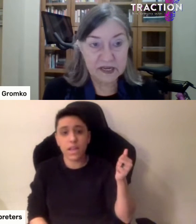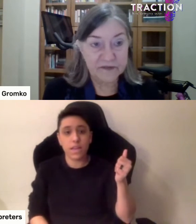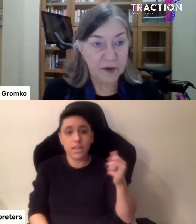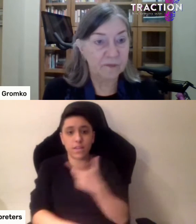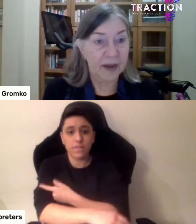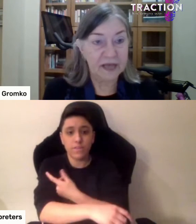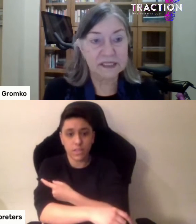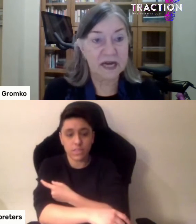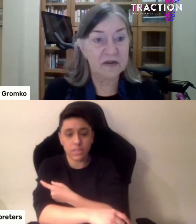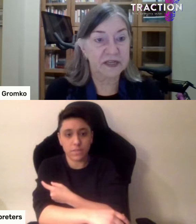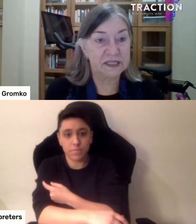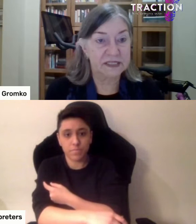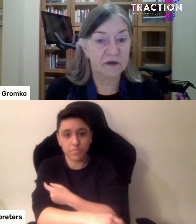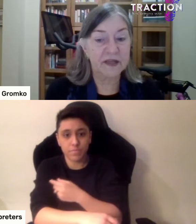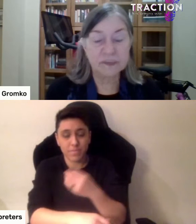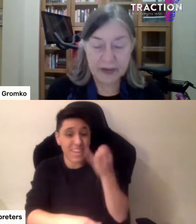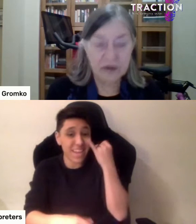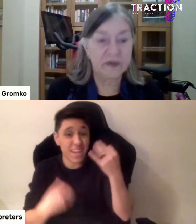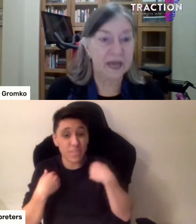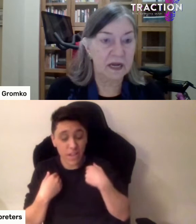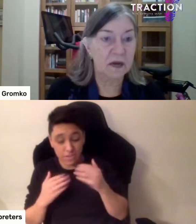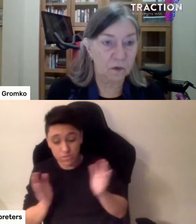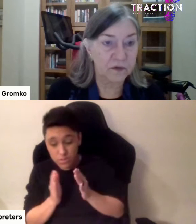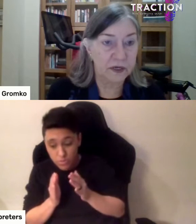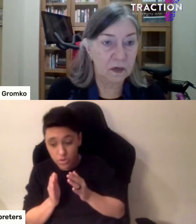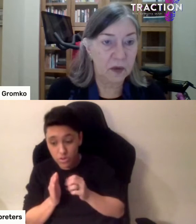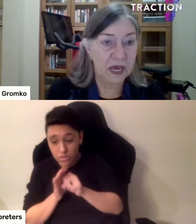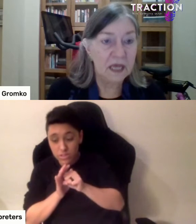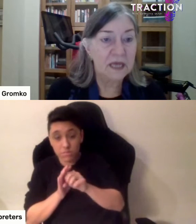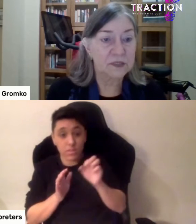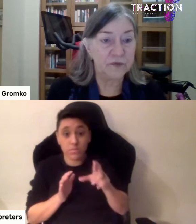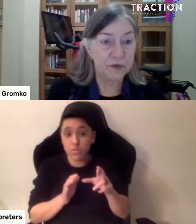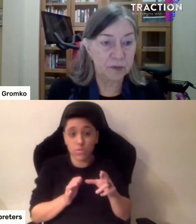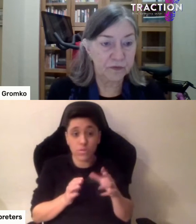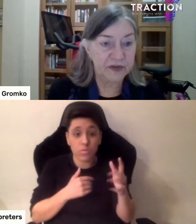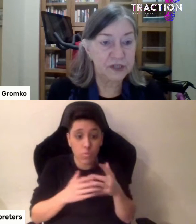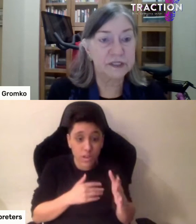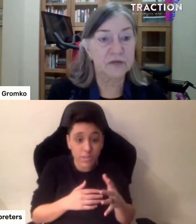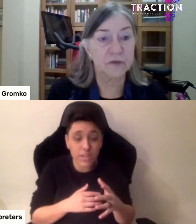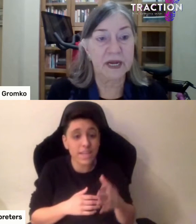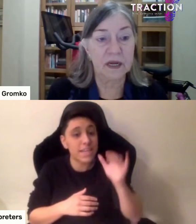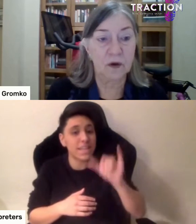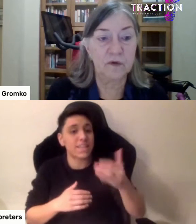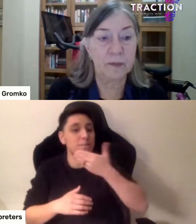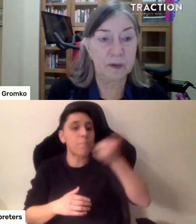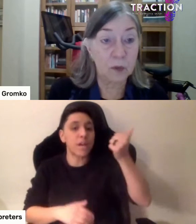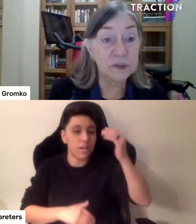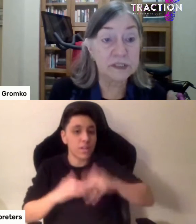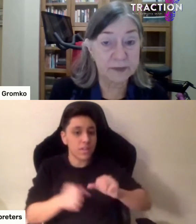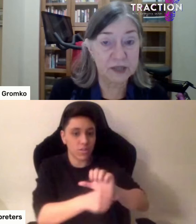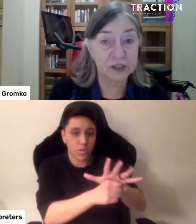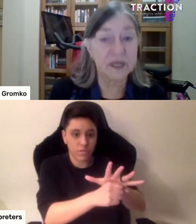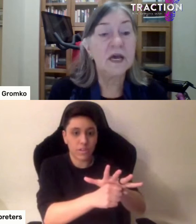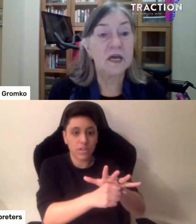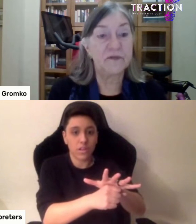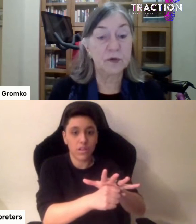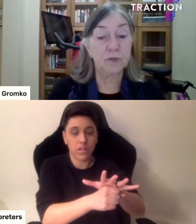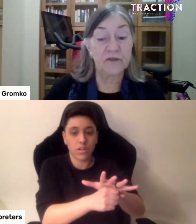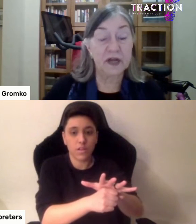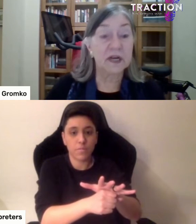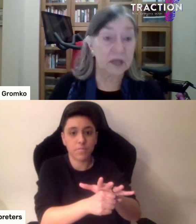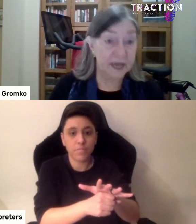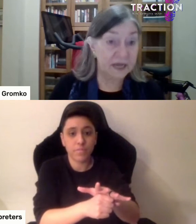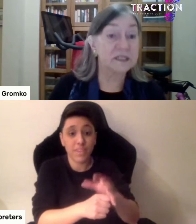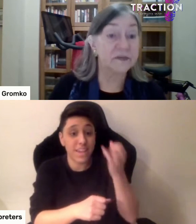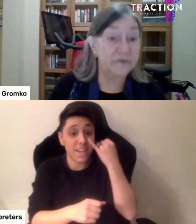that effect, if you have mild side effects, et cetera, that's better than getting COVID, okay? So if you can prevent yourself from getting COVID, but most especially if you